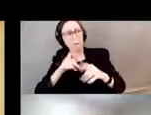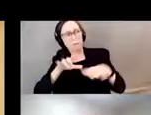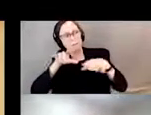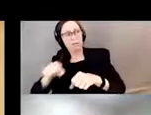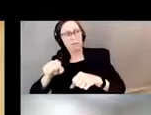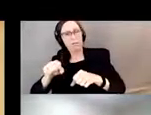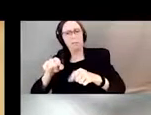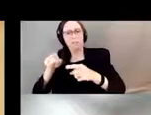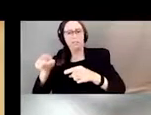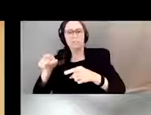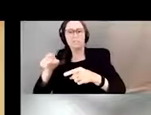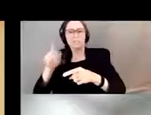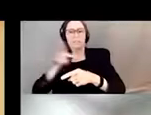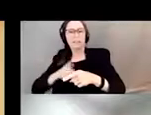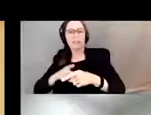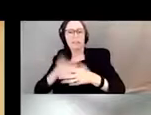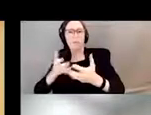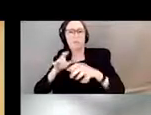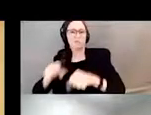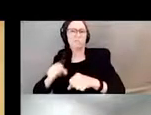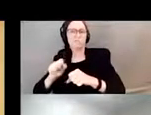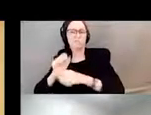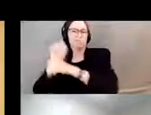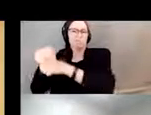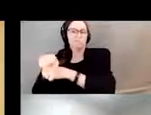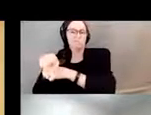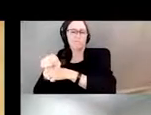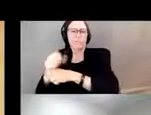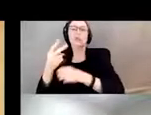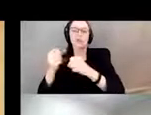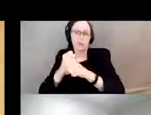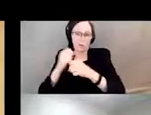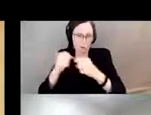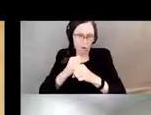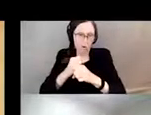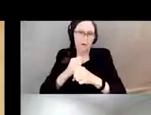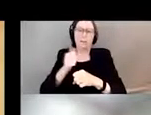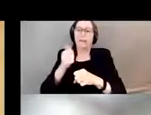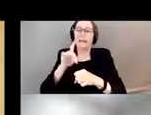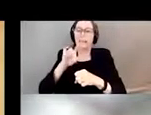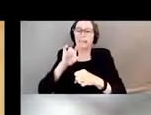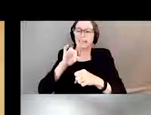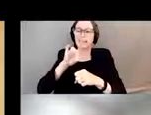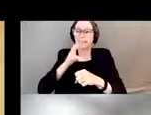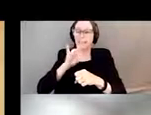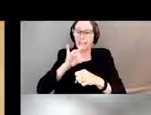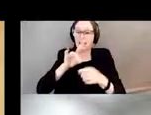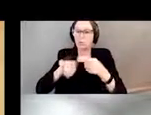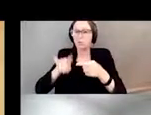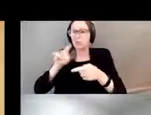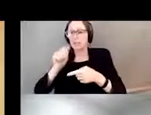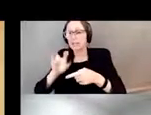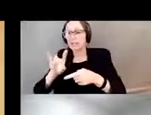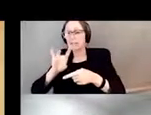the sitting Afghan king. This is a two-year war from 1878 to 1880. The Afghan emir, the rightful